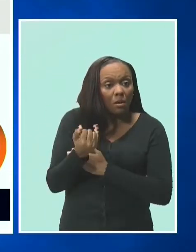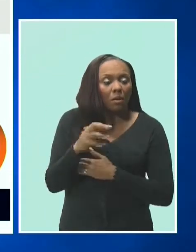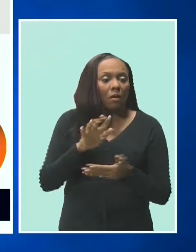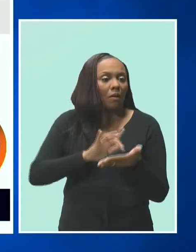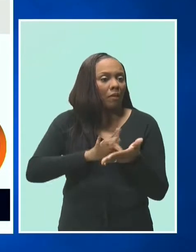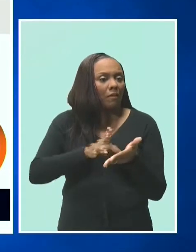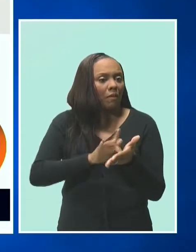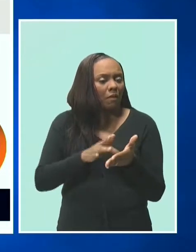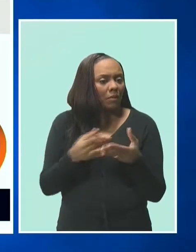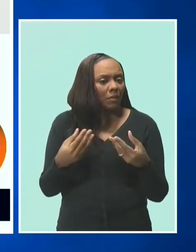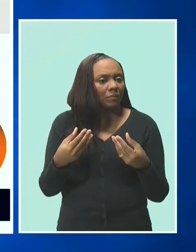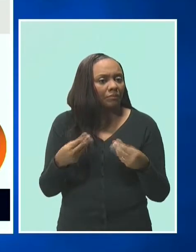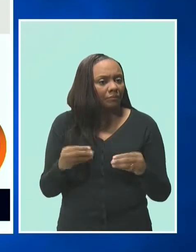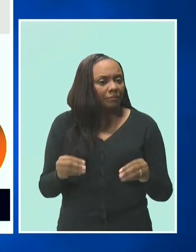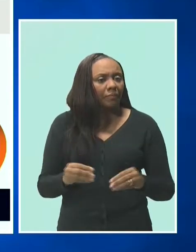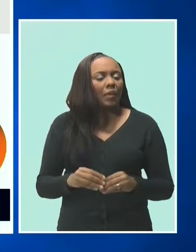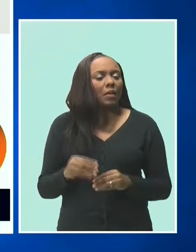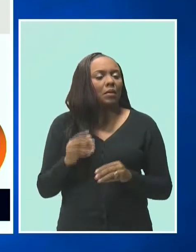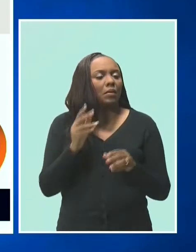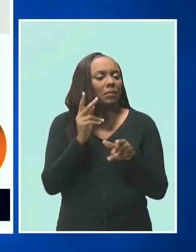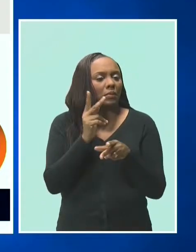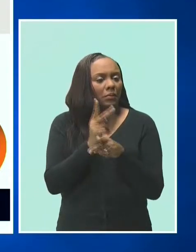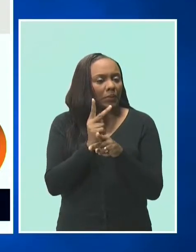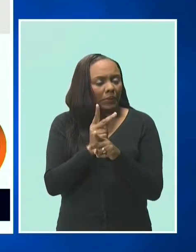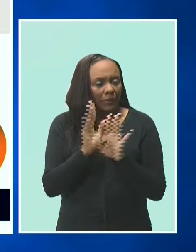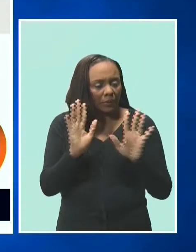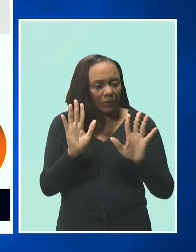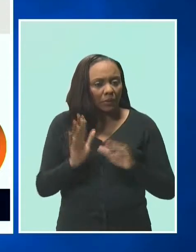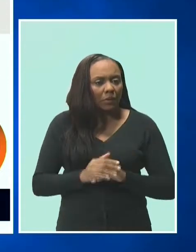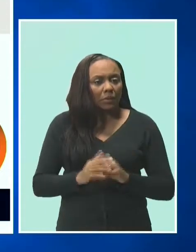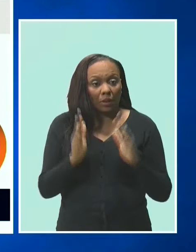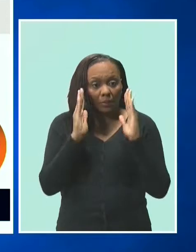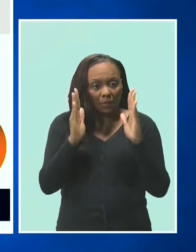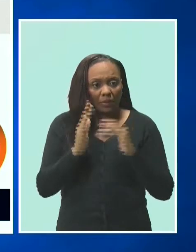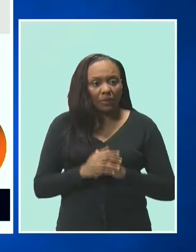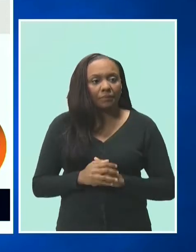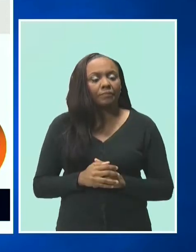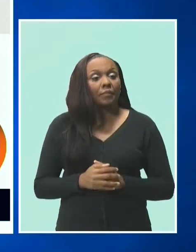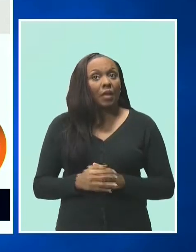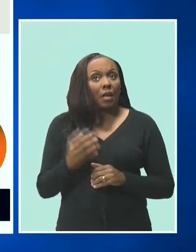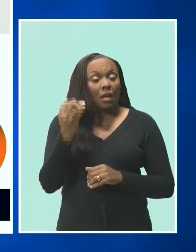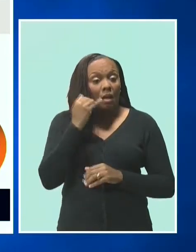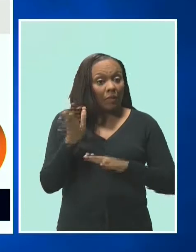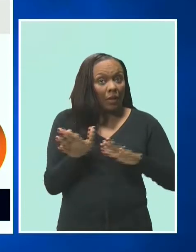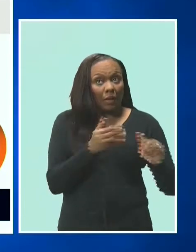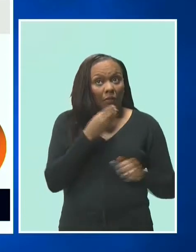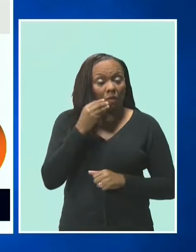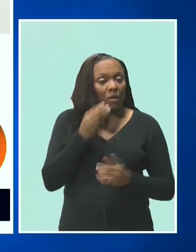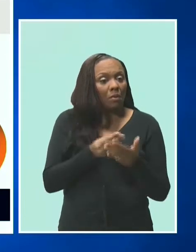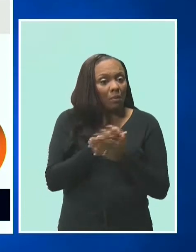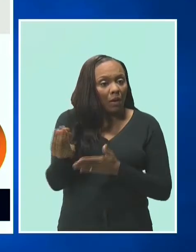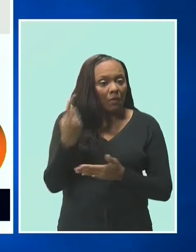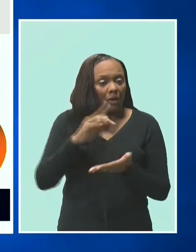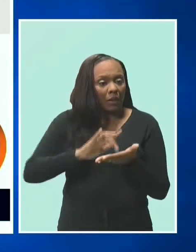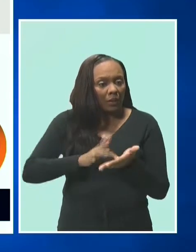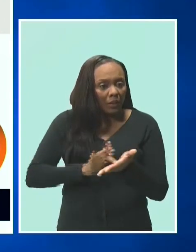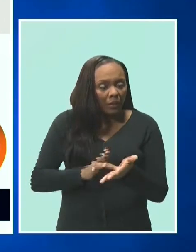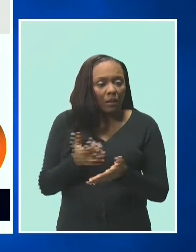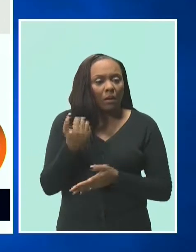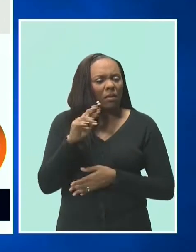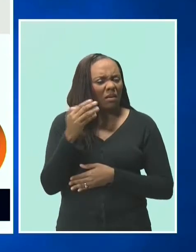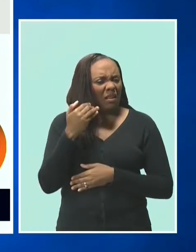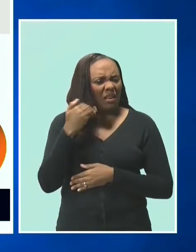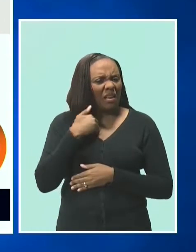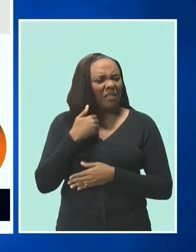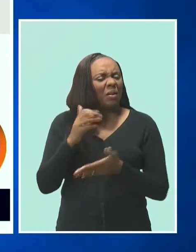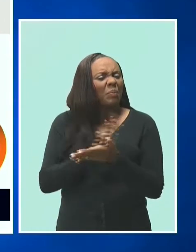that you can go to. Listen carefully. You can leave home to purchase medical and pharmaceutical supplies and to have a prescription filled,